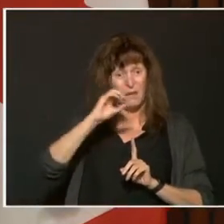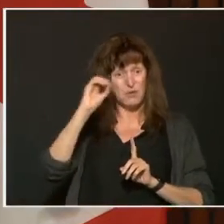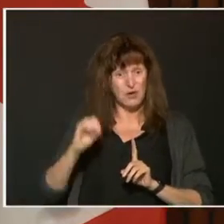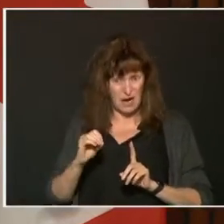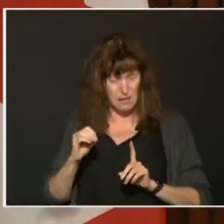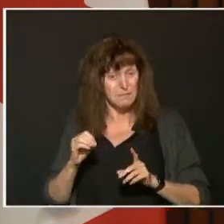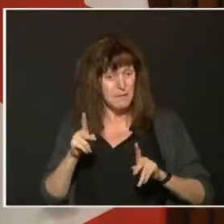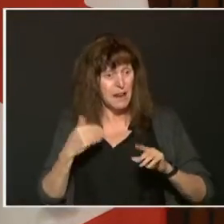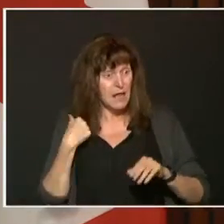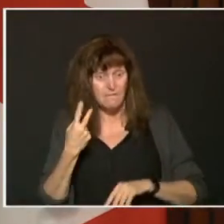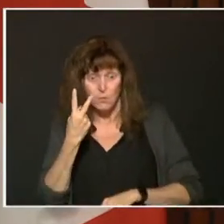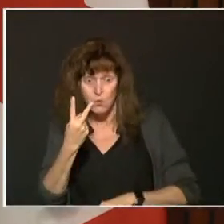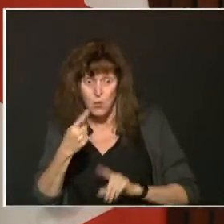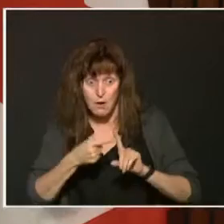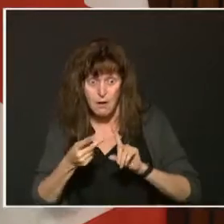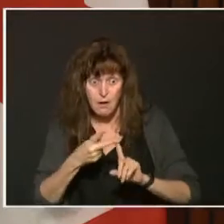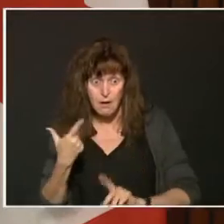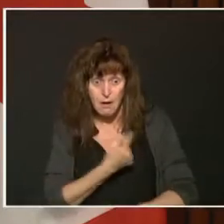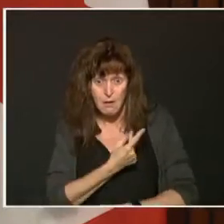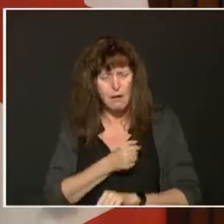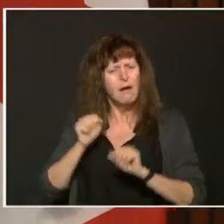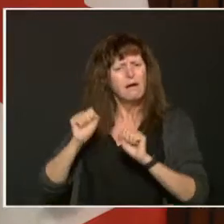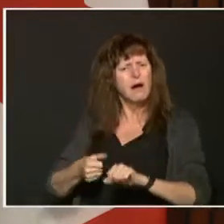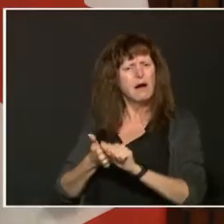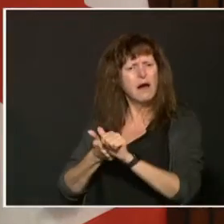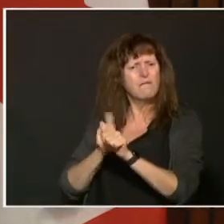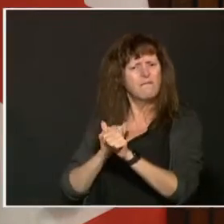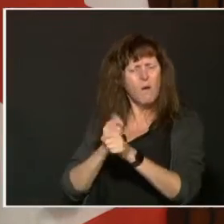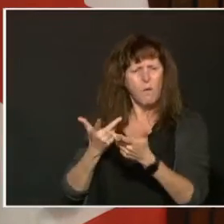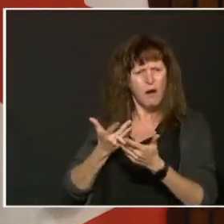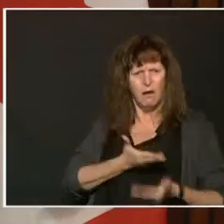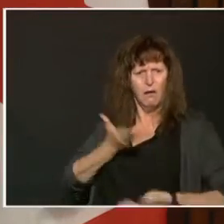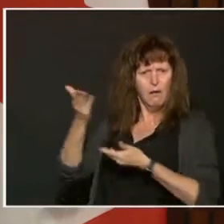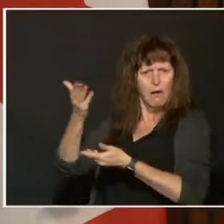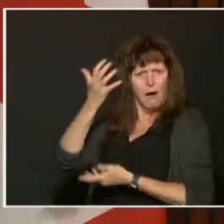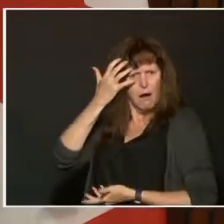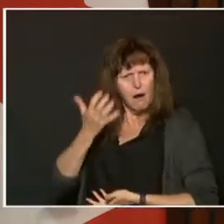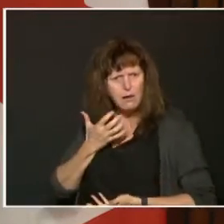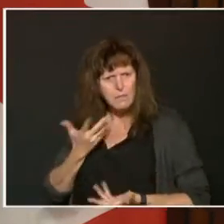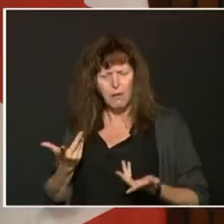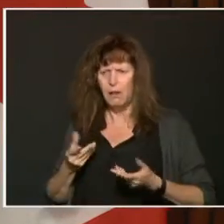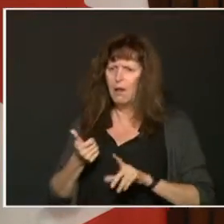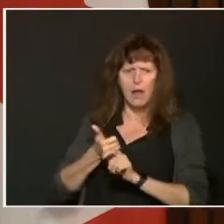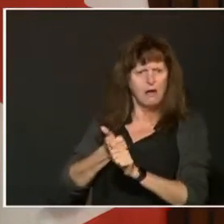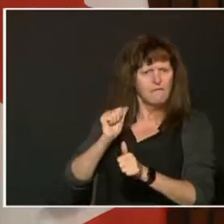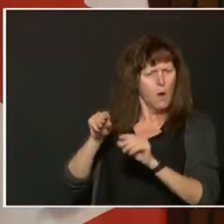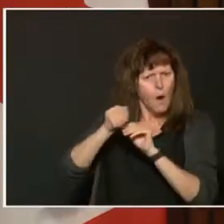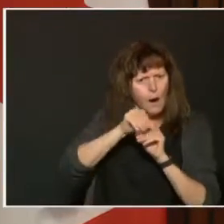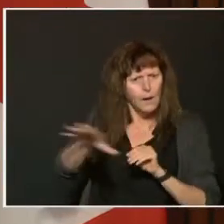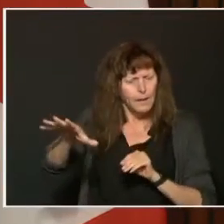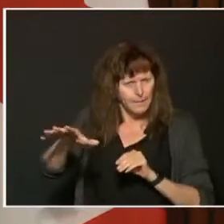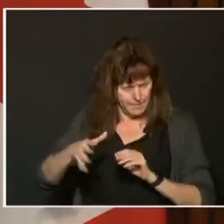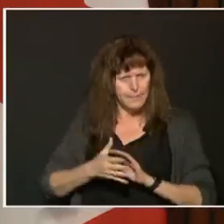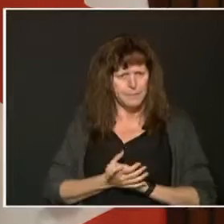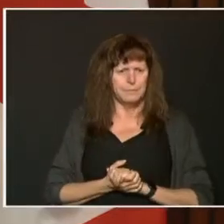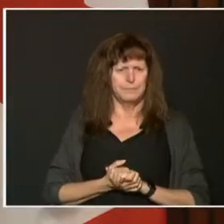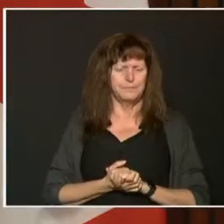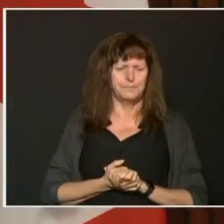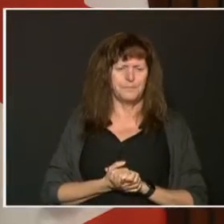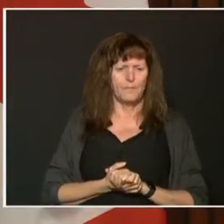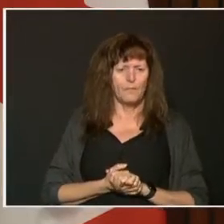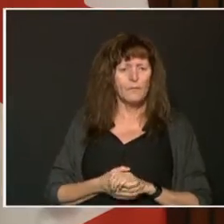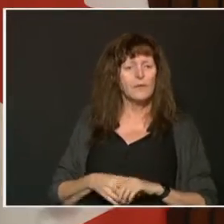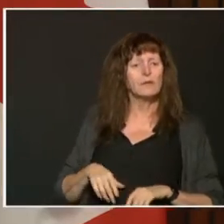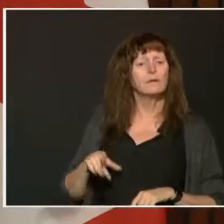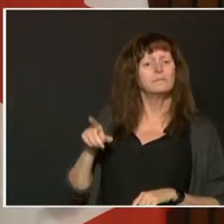hospitalizations and further outbreaks. We are aware that the World Health Organization's chief scientist made